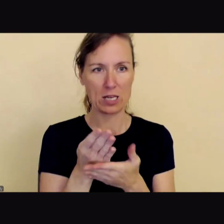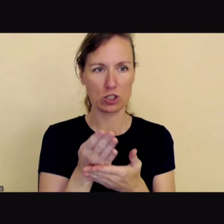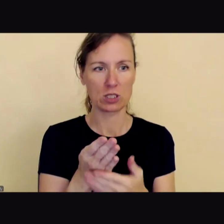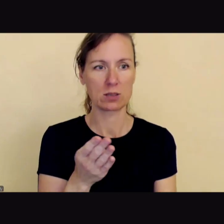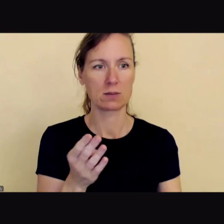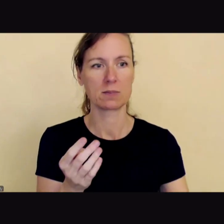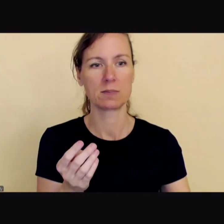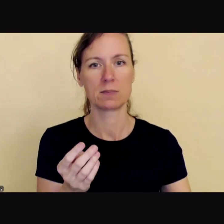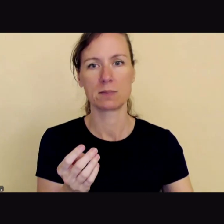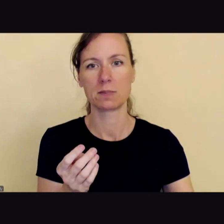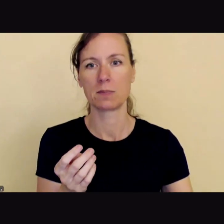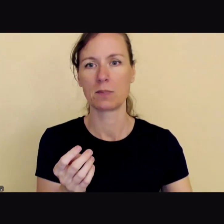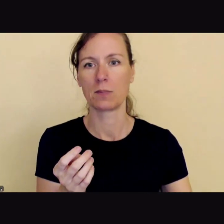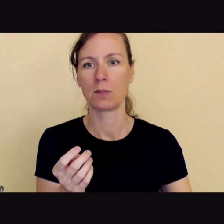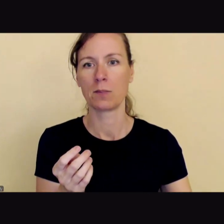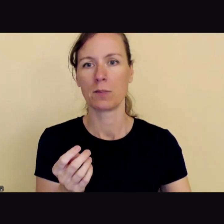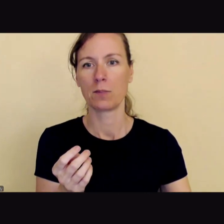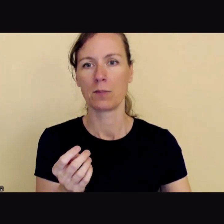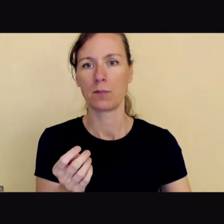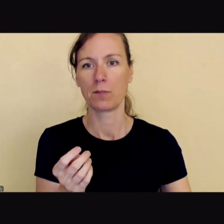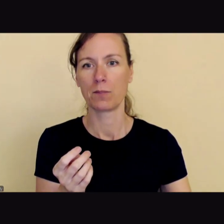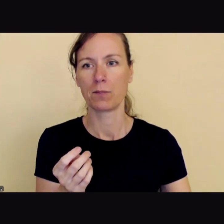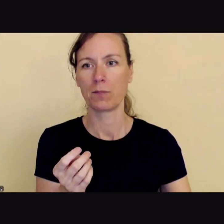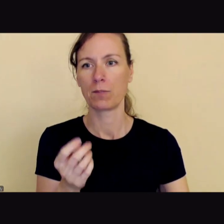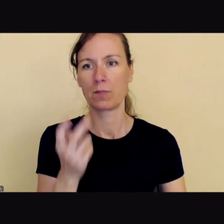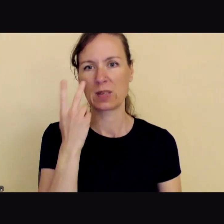and certain, let me see, give me 1 second.